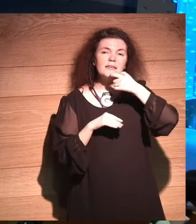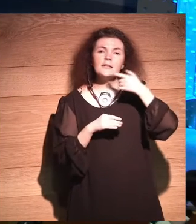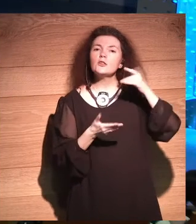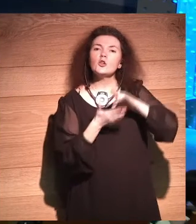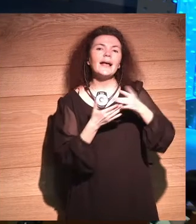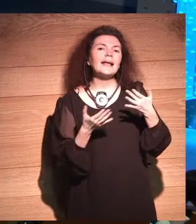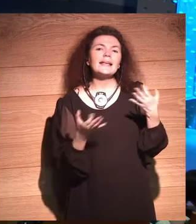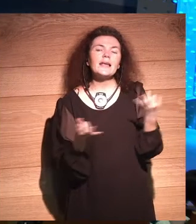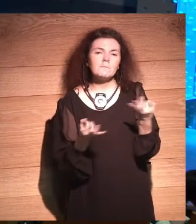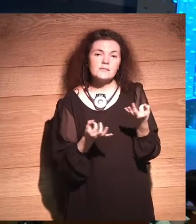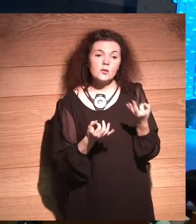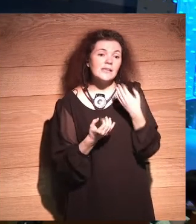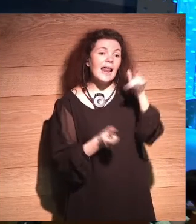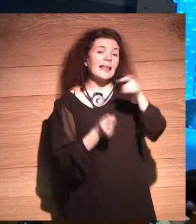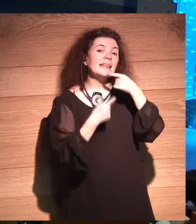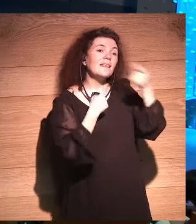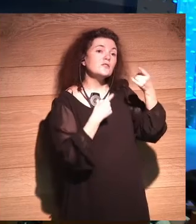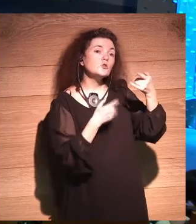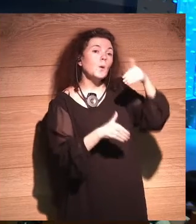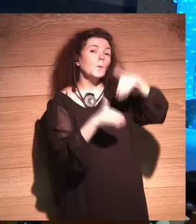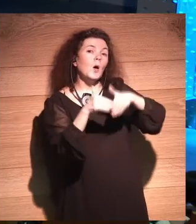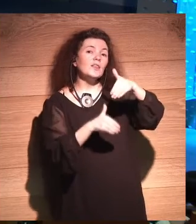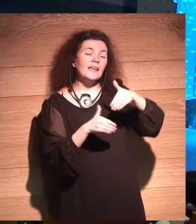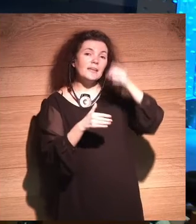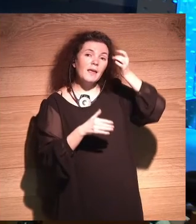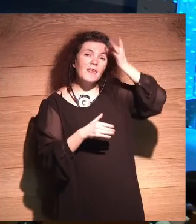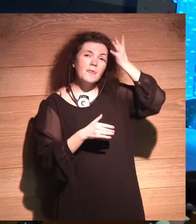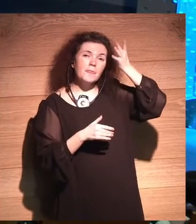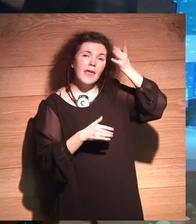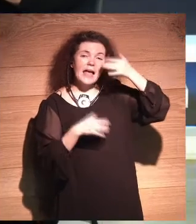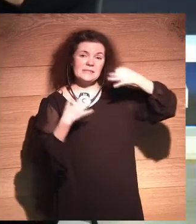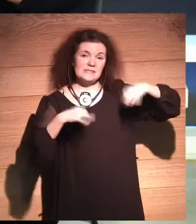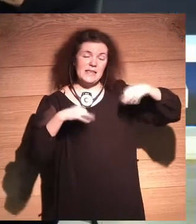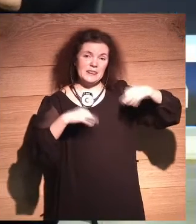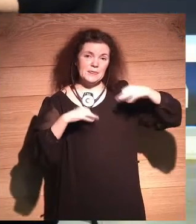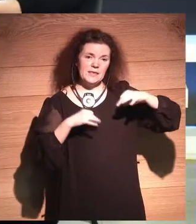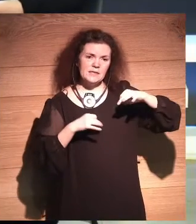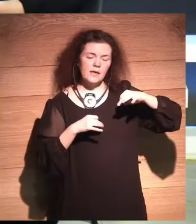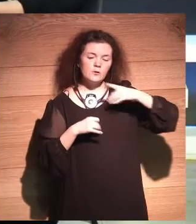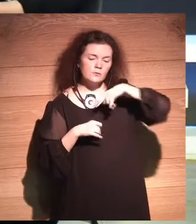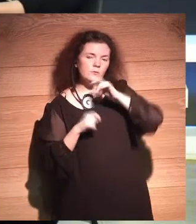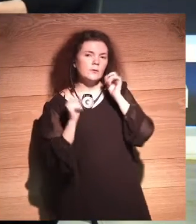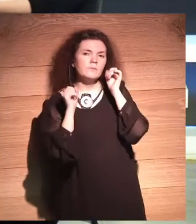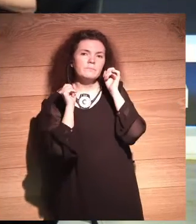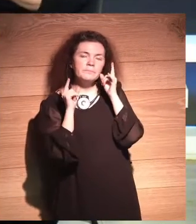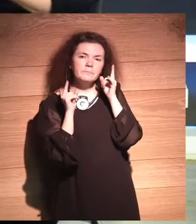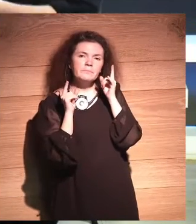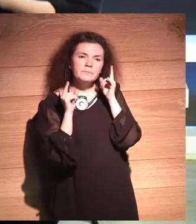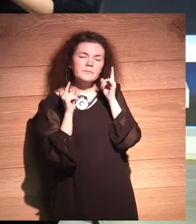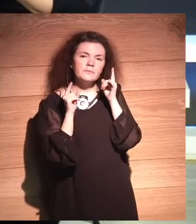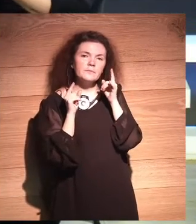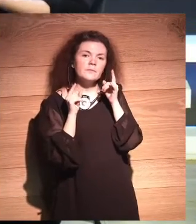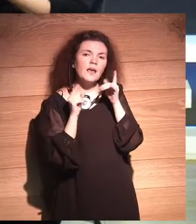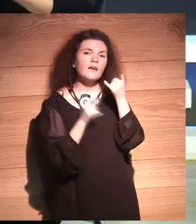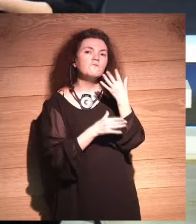simplistic idea without any knowledge of the facts or the details or the evidence about how something will be implemented. So should